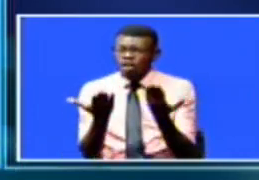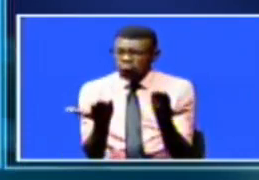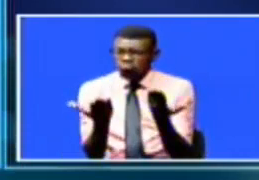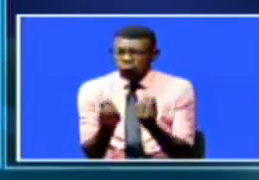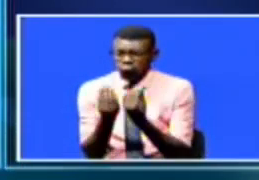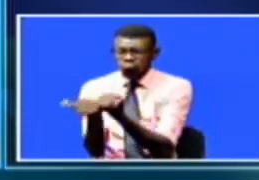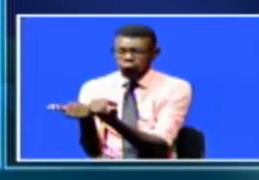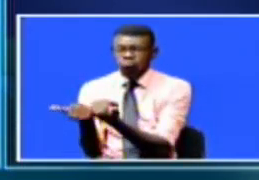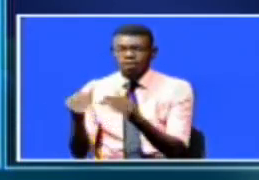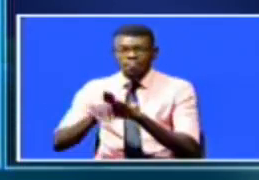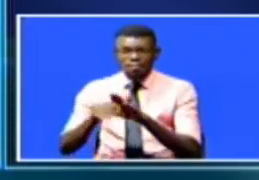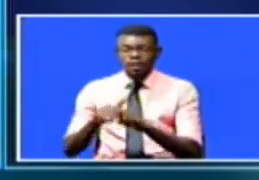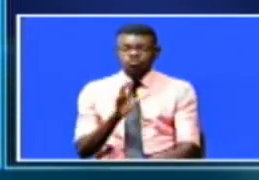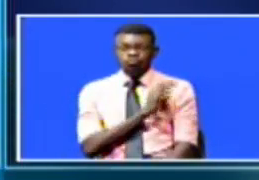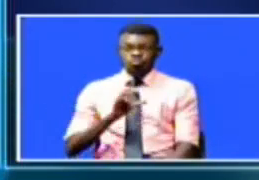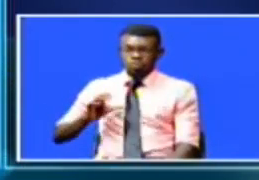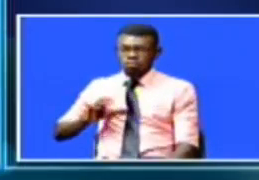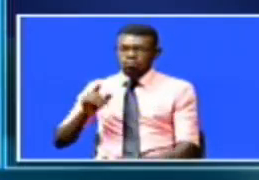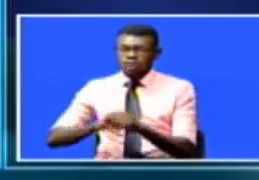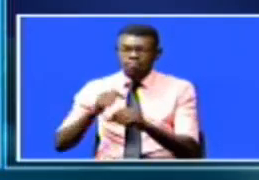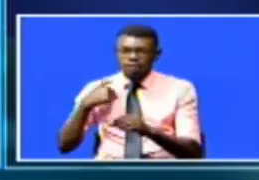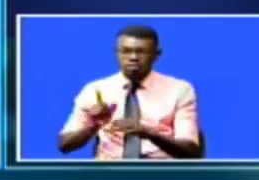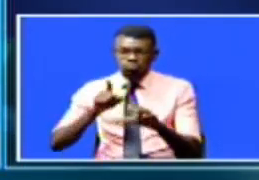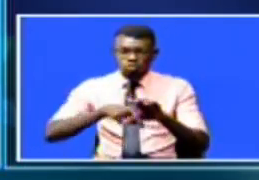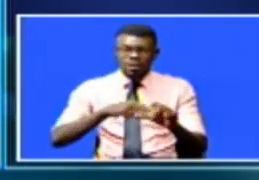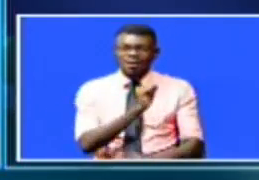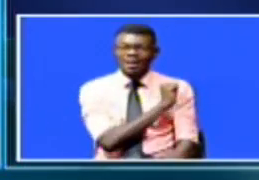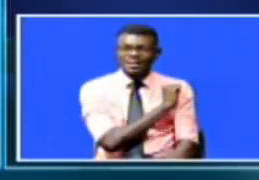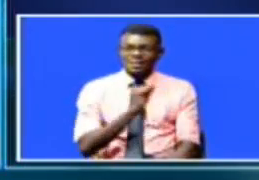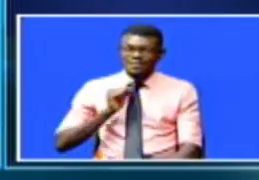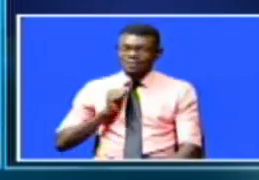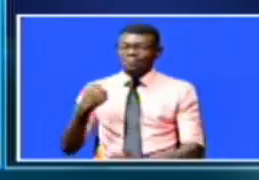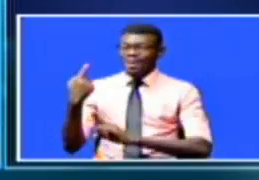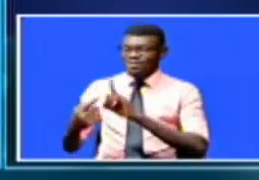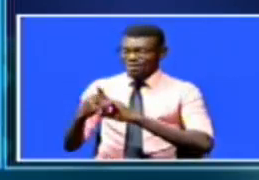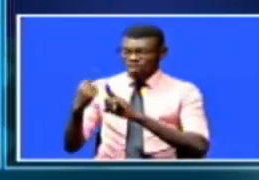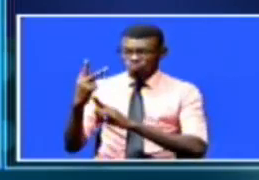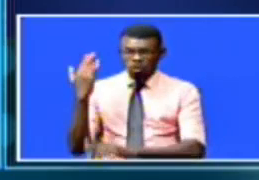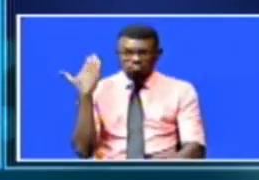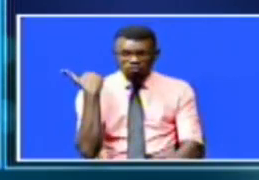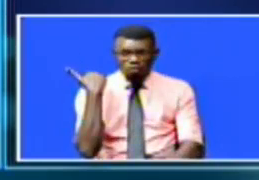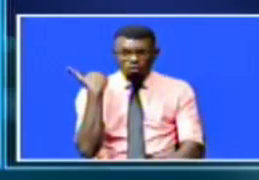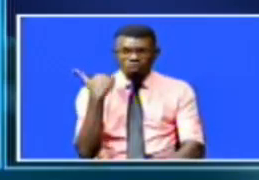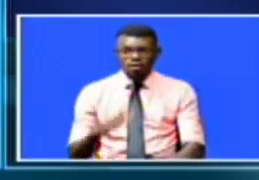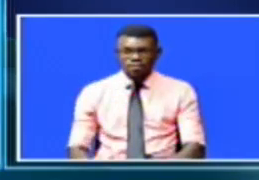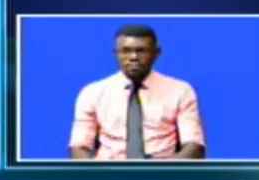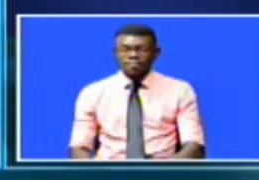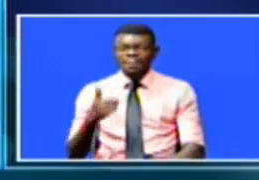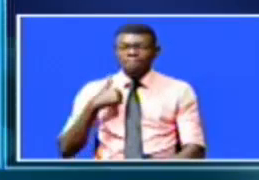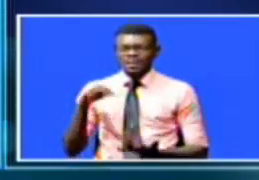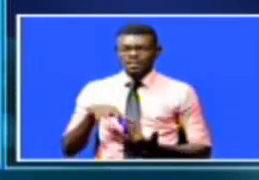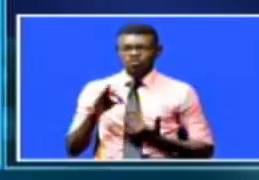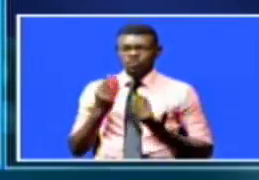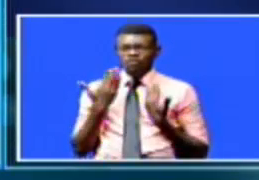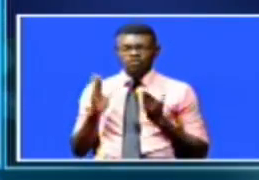committee. When I joined the Senate 2 years ago, I was selected